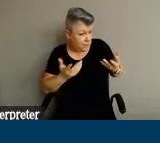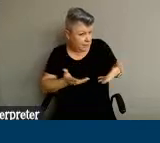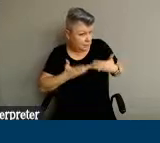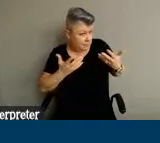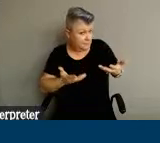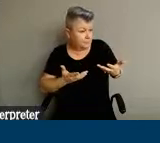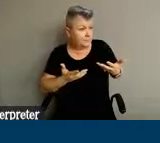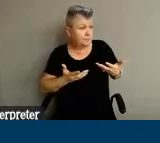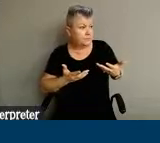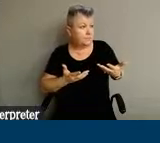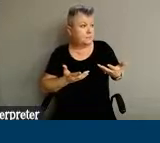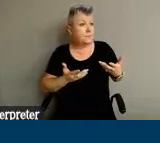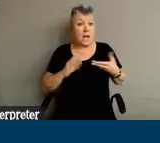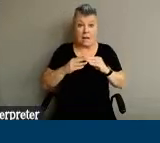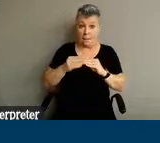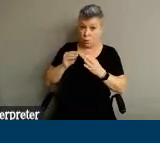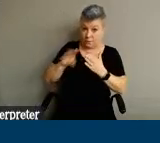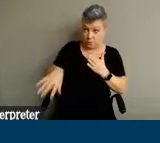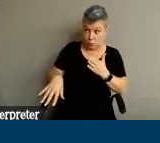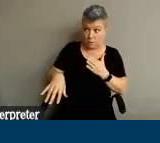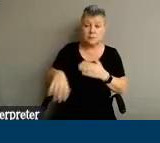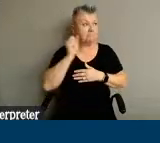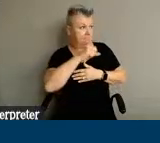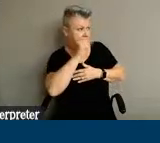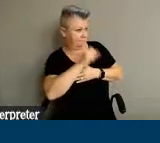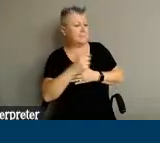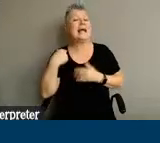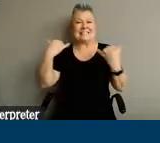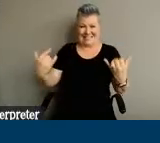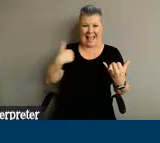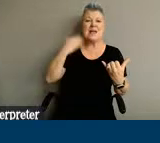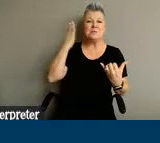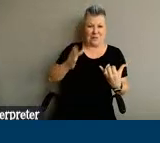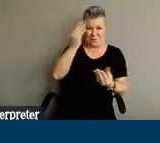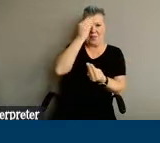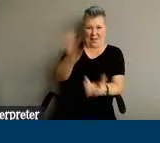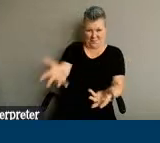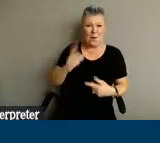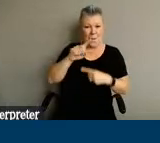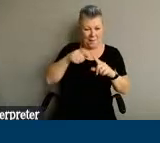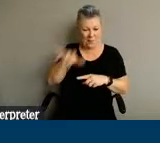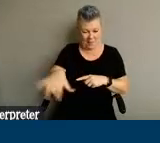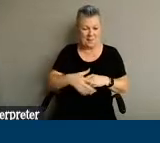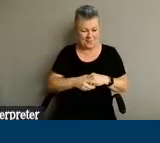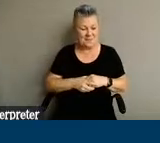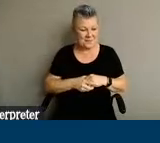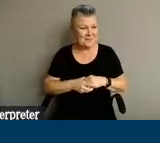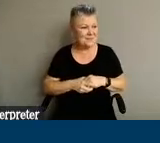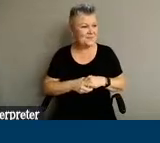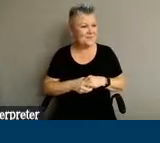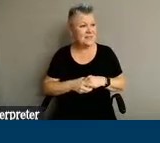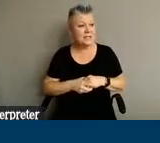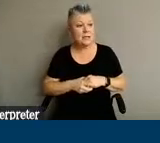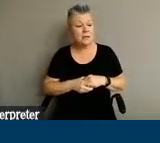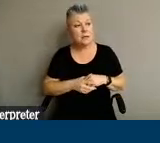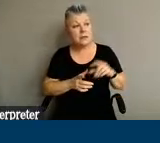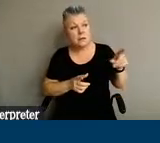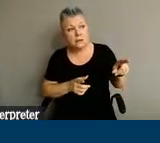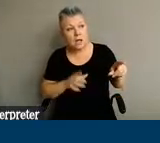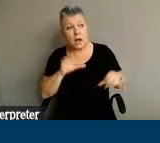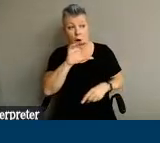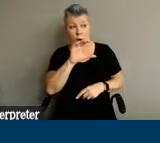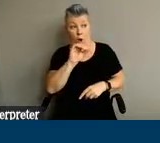sure. Numbers of students, we'll get to that. Okay, thank you. Clarifying question. And